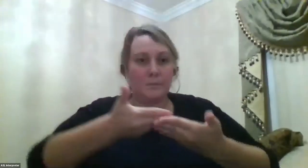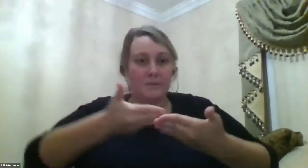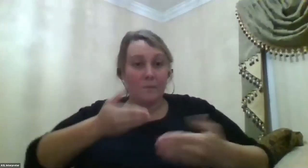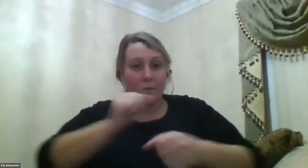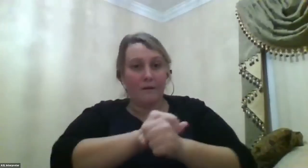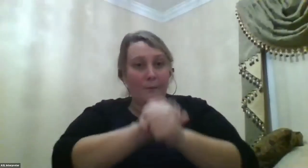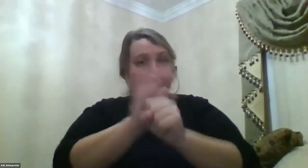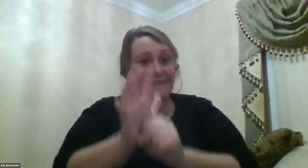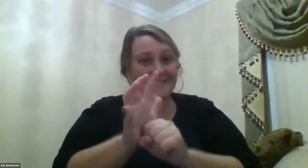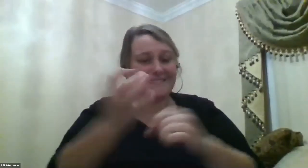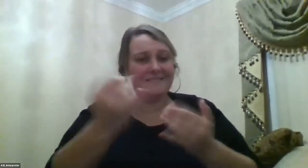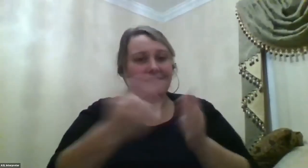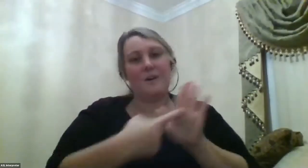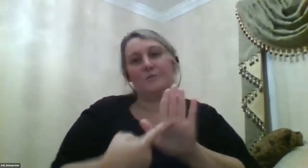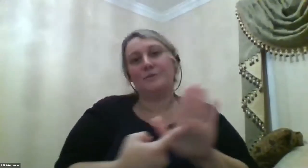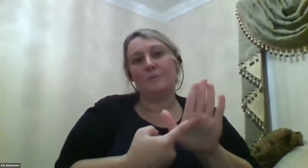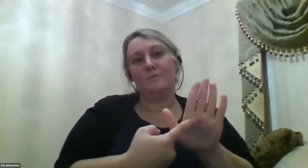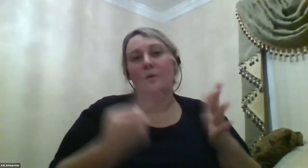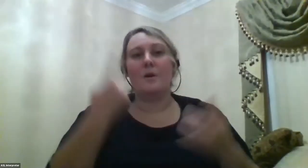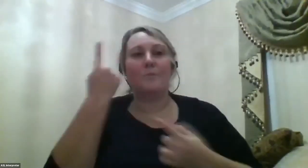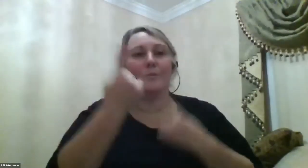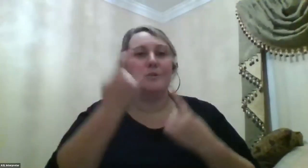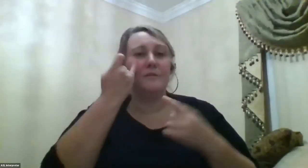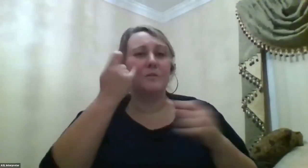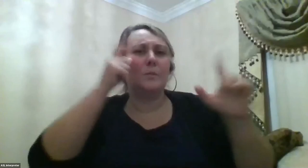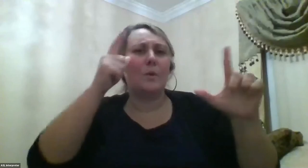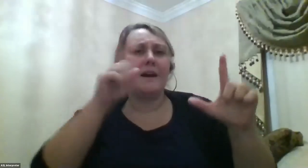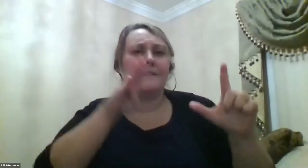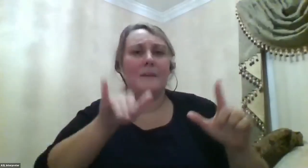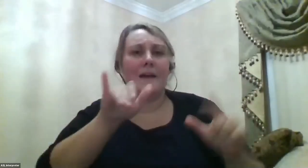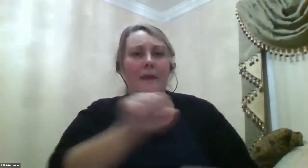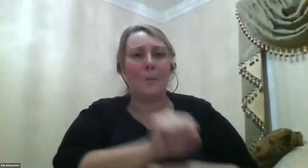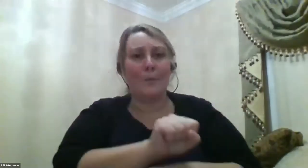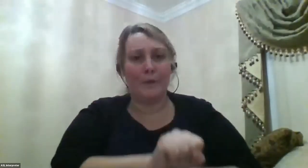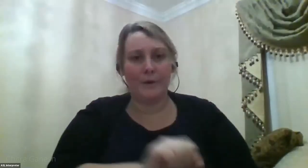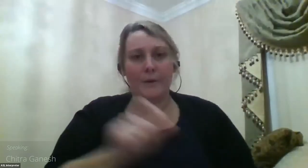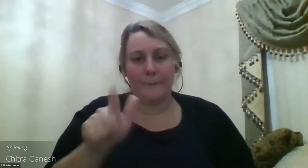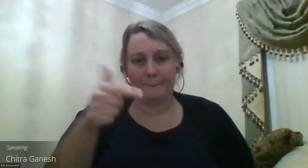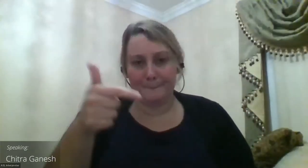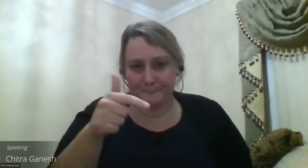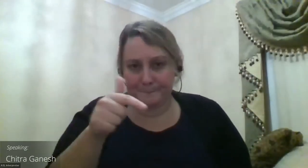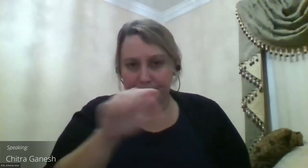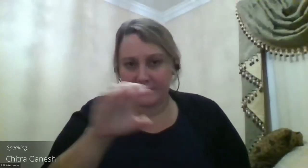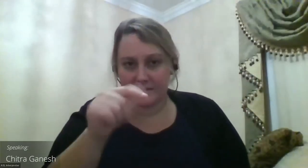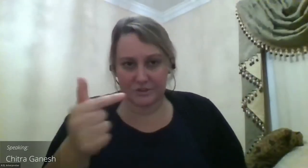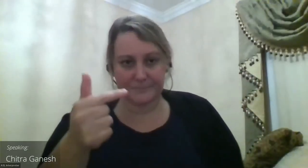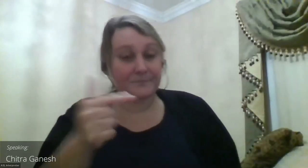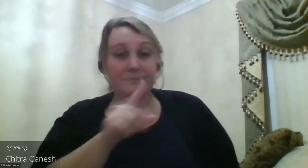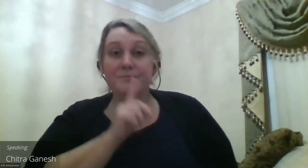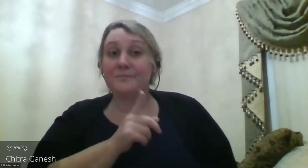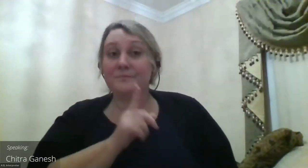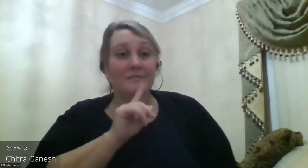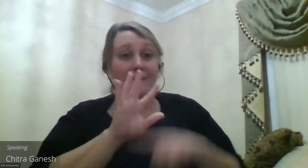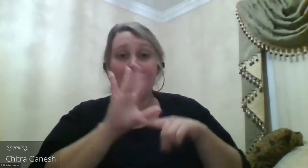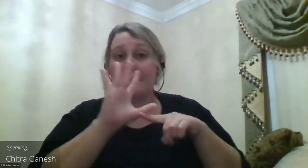surprised you about looking through the work? Um, it was a really, it was an amazing experience to, um,